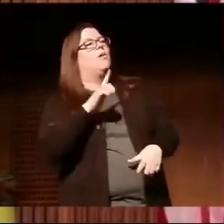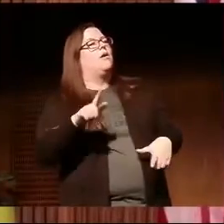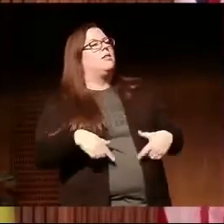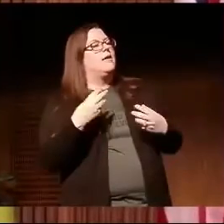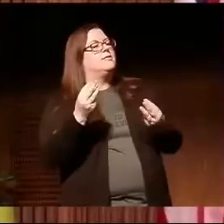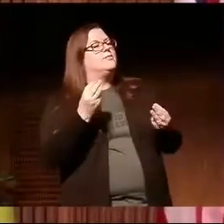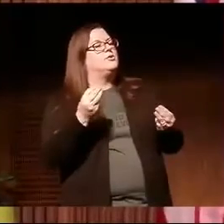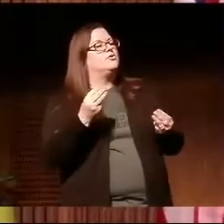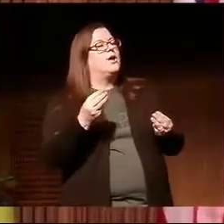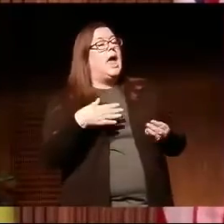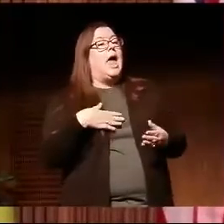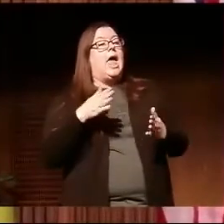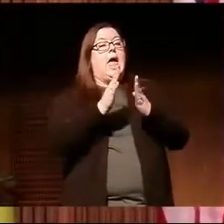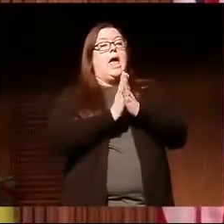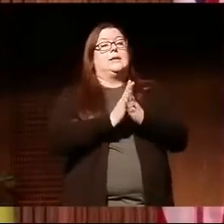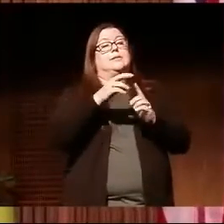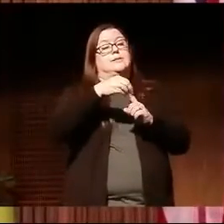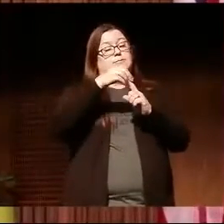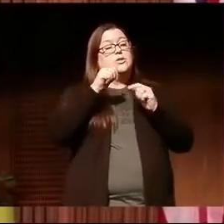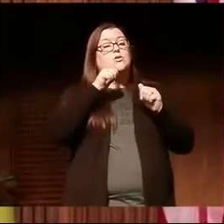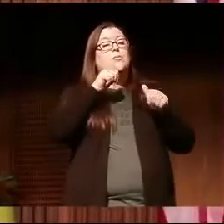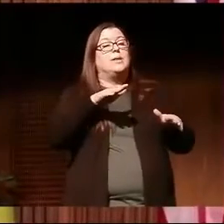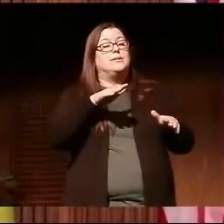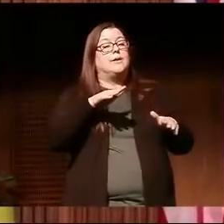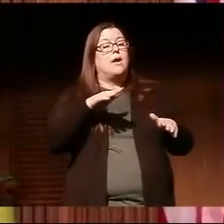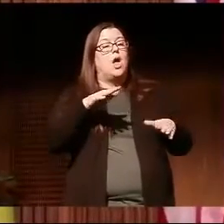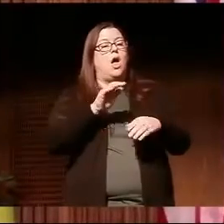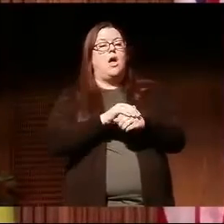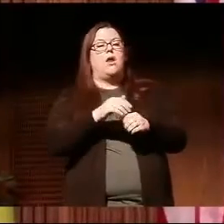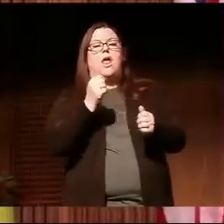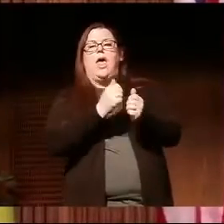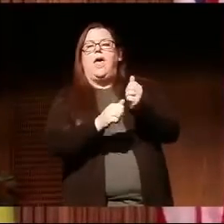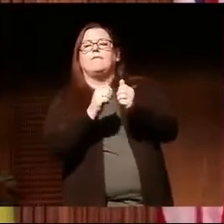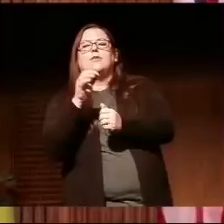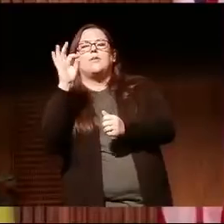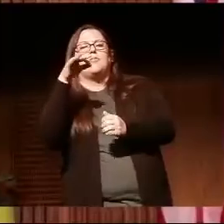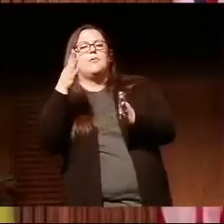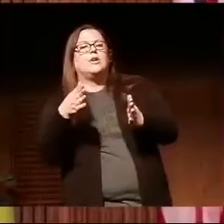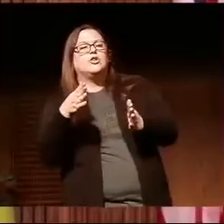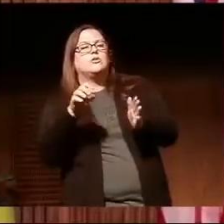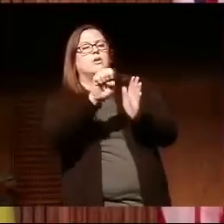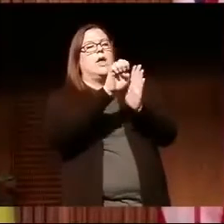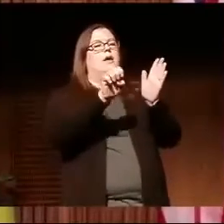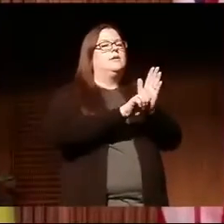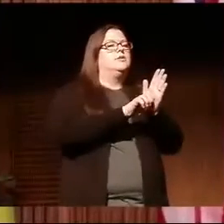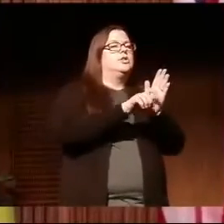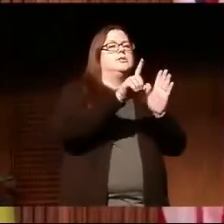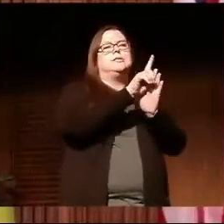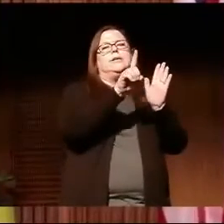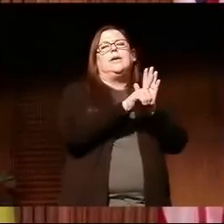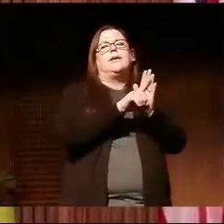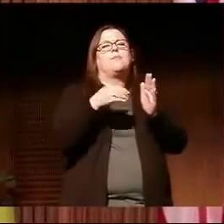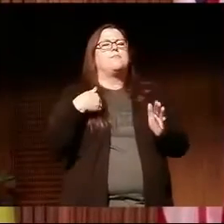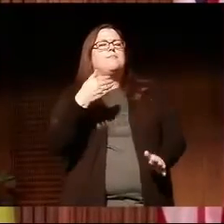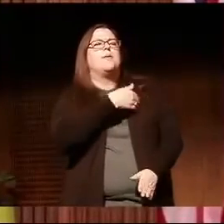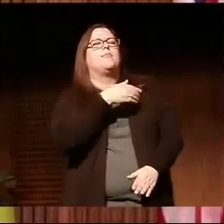I ask a special blessing now upon every preacher, every elder, every deacon, every member of the Lord's church that is